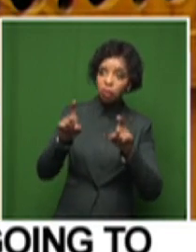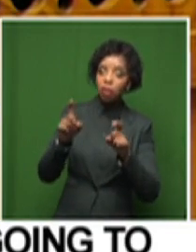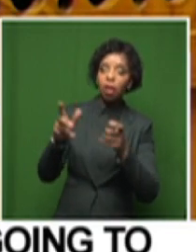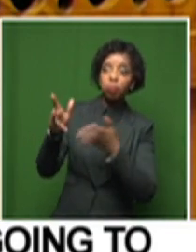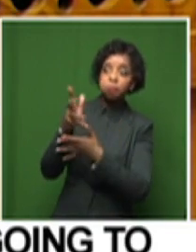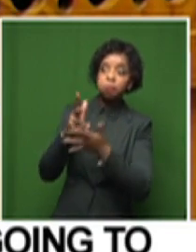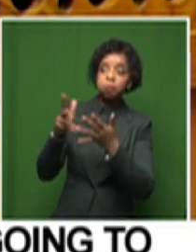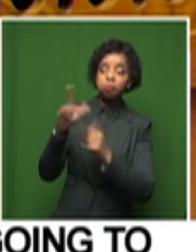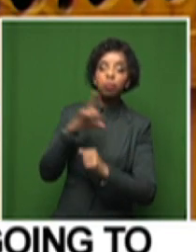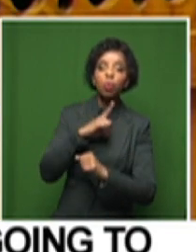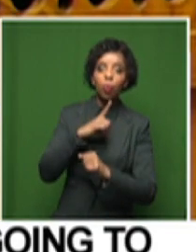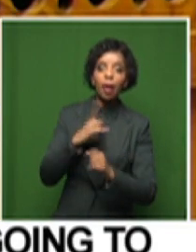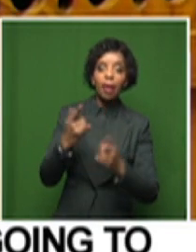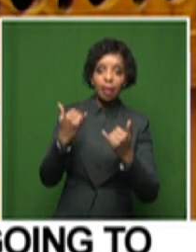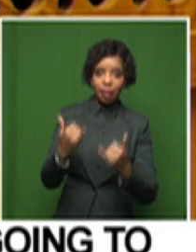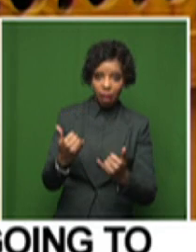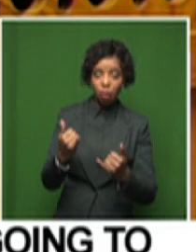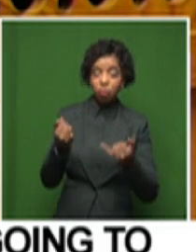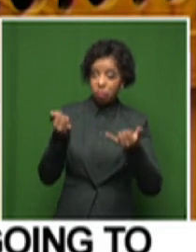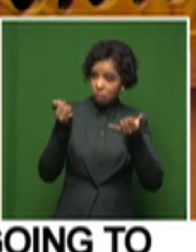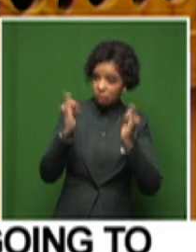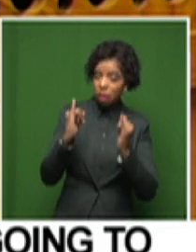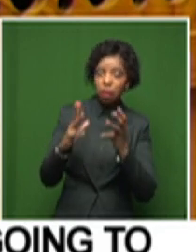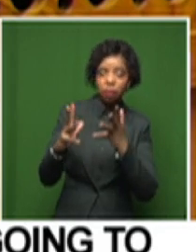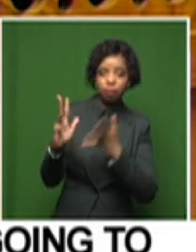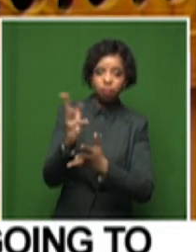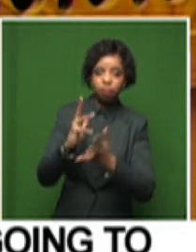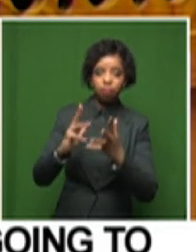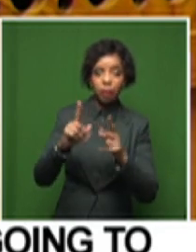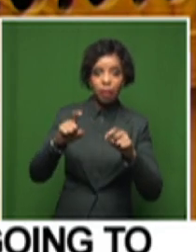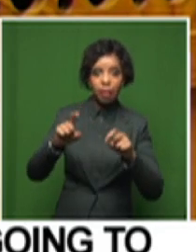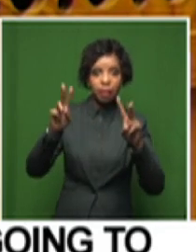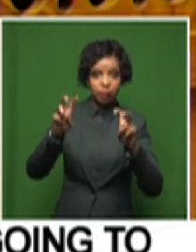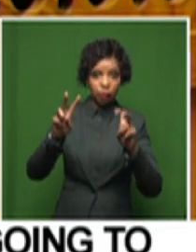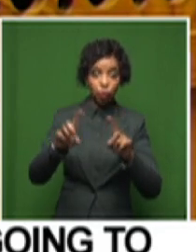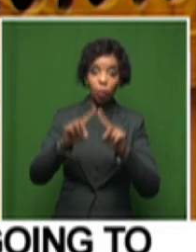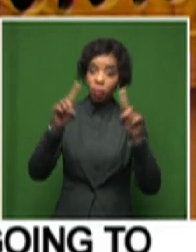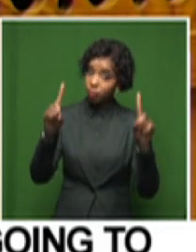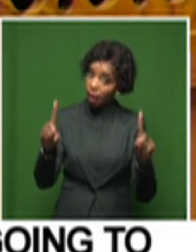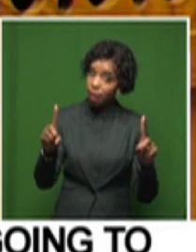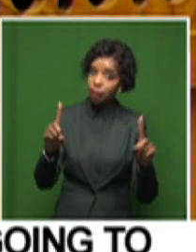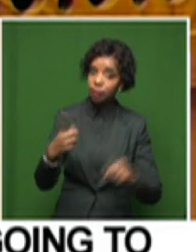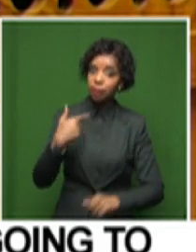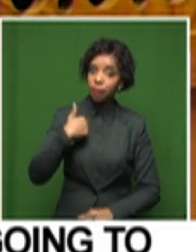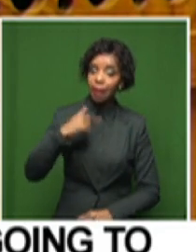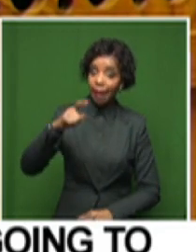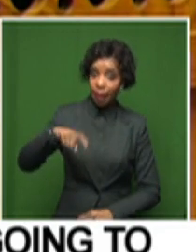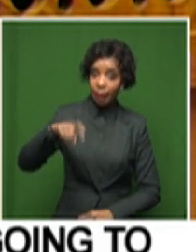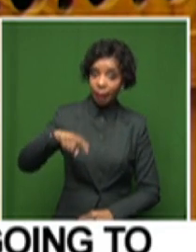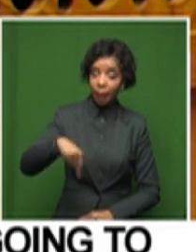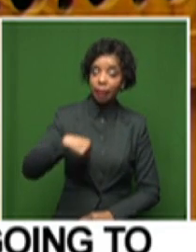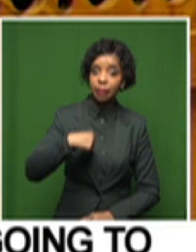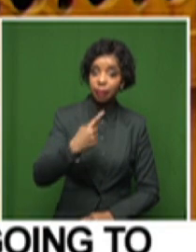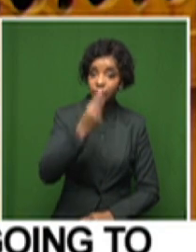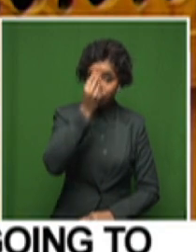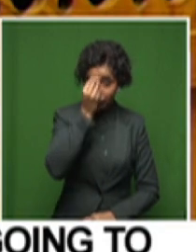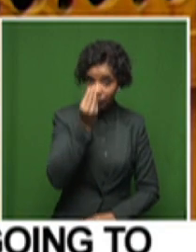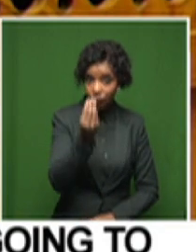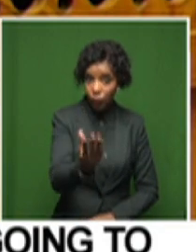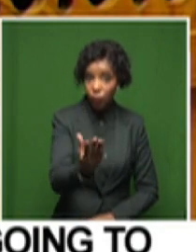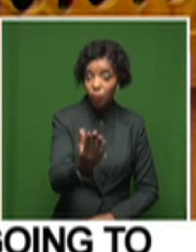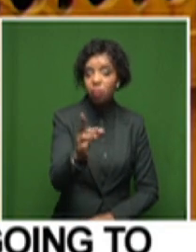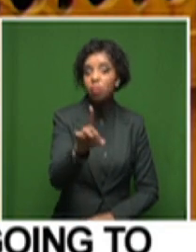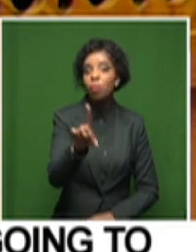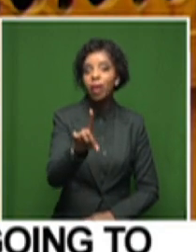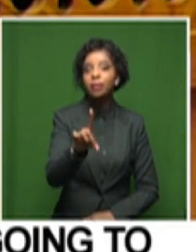they are approaching this matter. I must stress, however, that our public servants